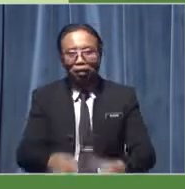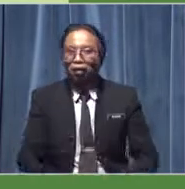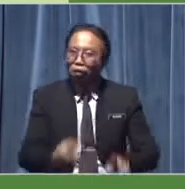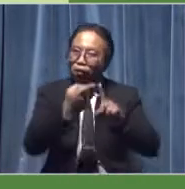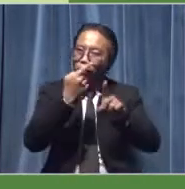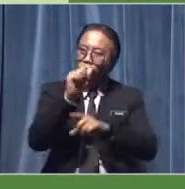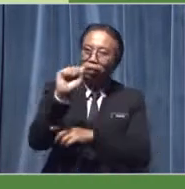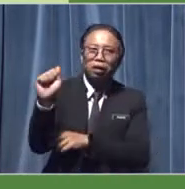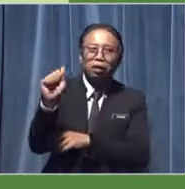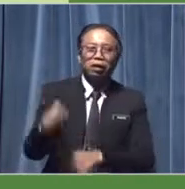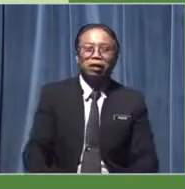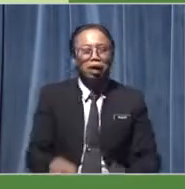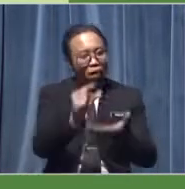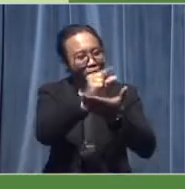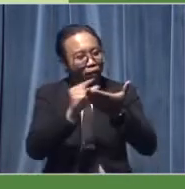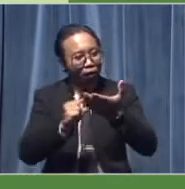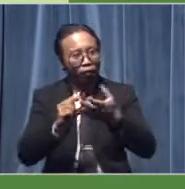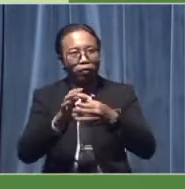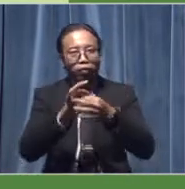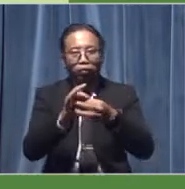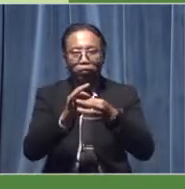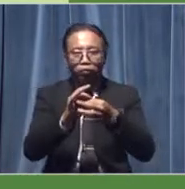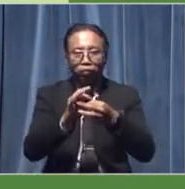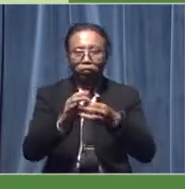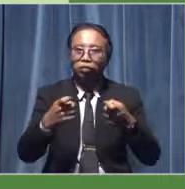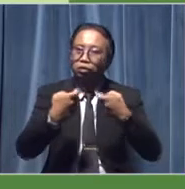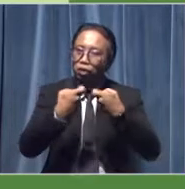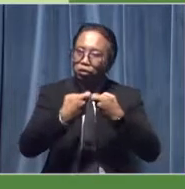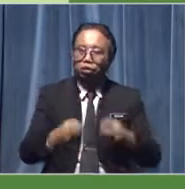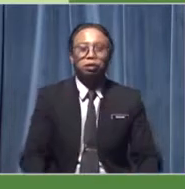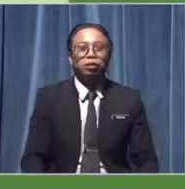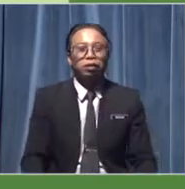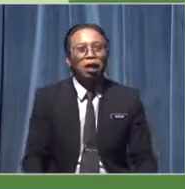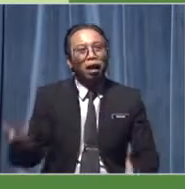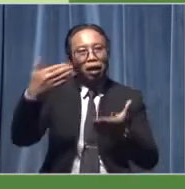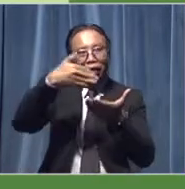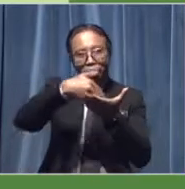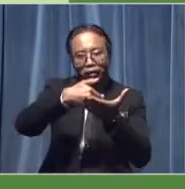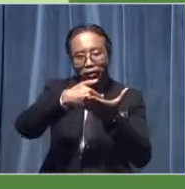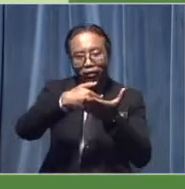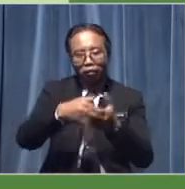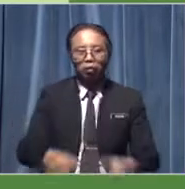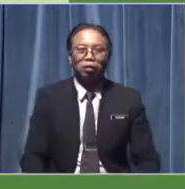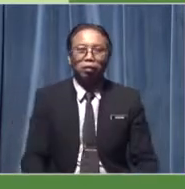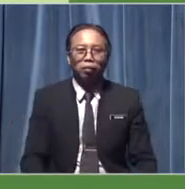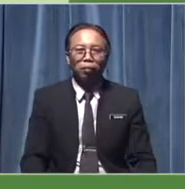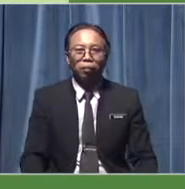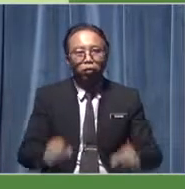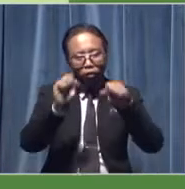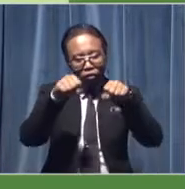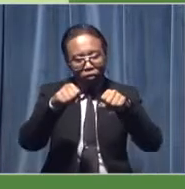a graph of charge against potential difference by